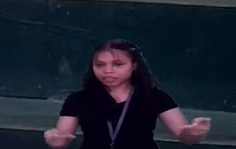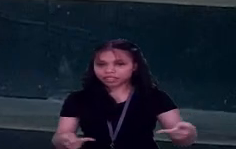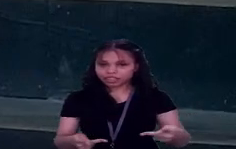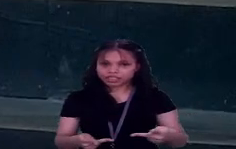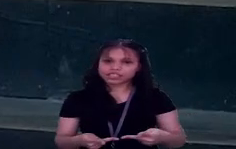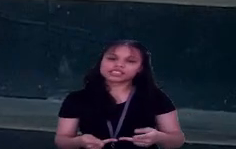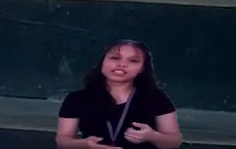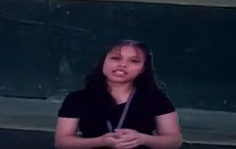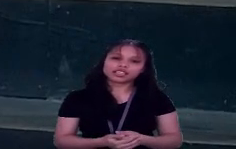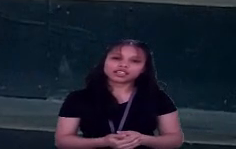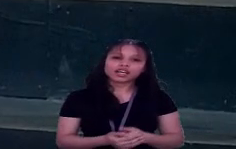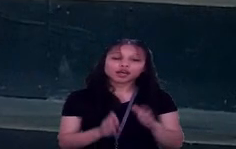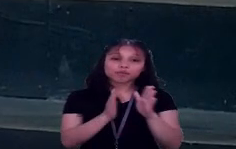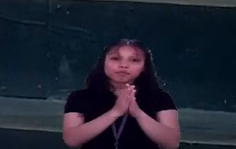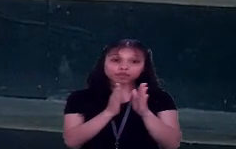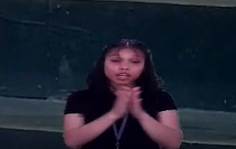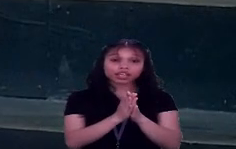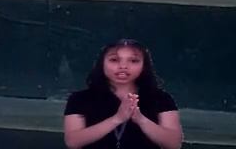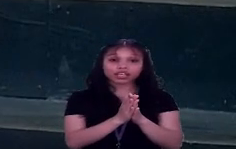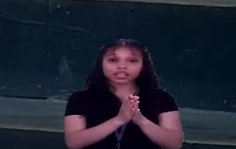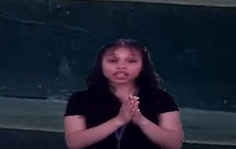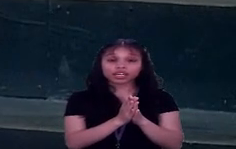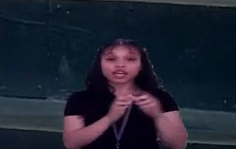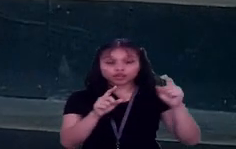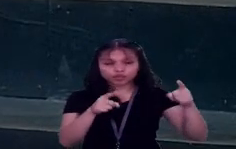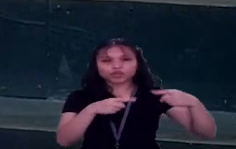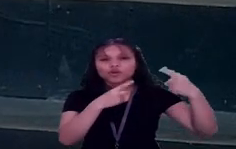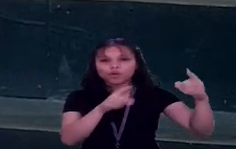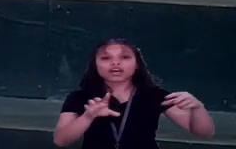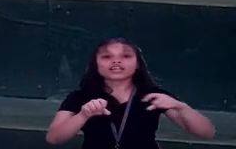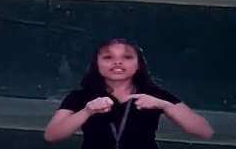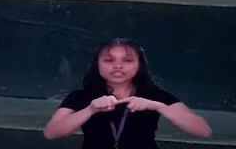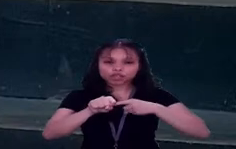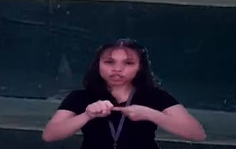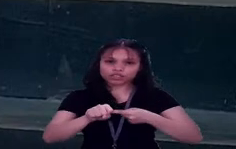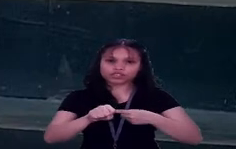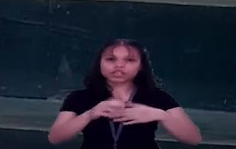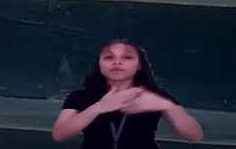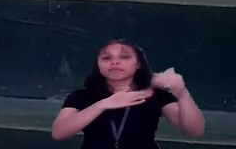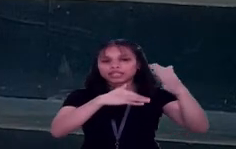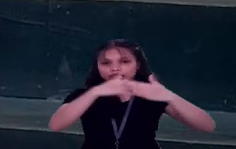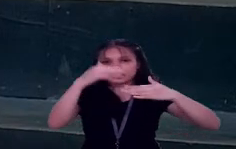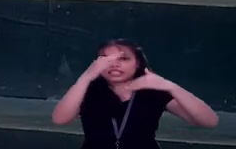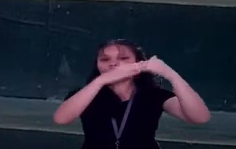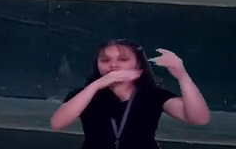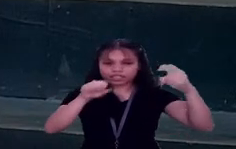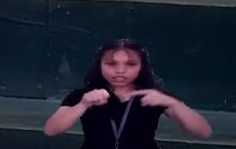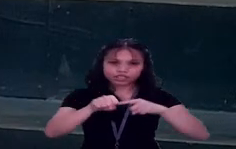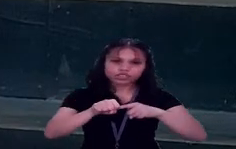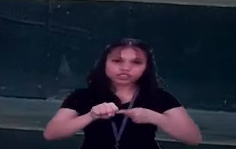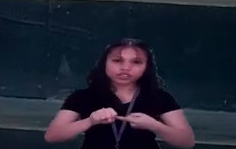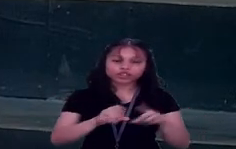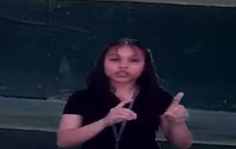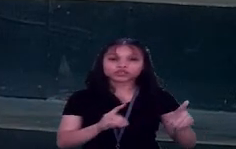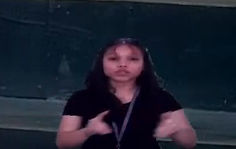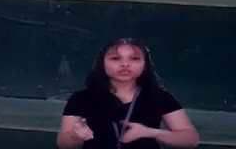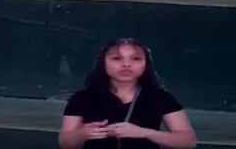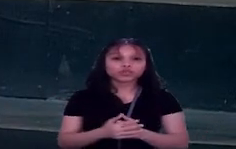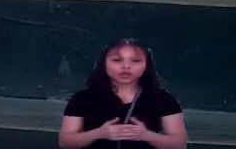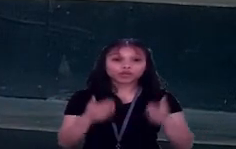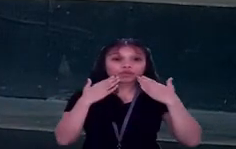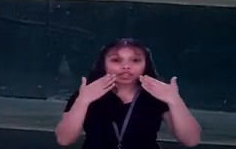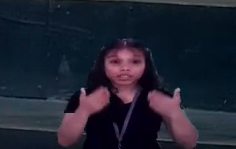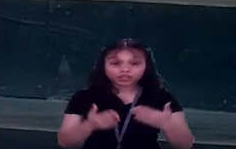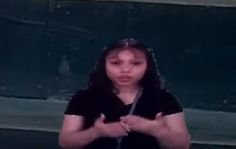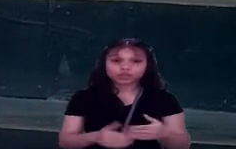field. And we are praying when we go back, we can start the work and also construct the church building as the Lord continues to provide. So we would like to say thank you once